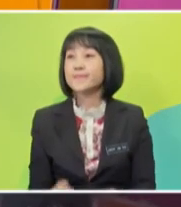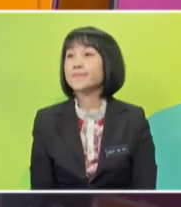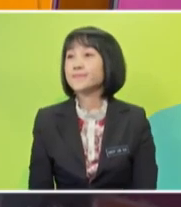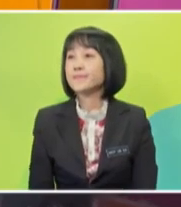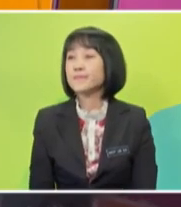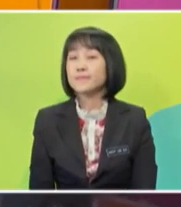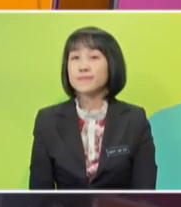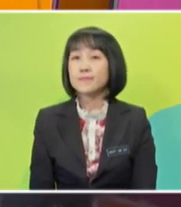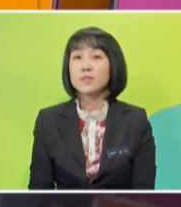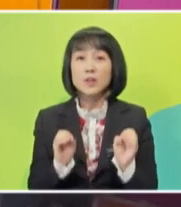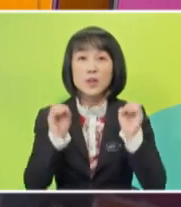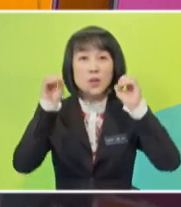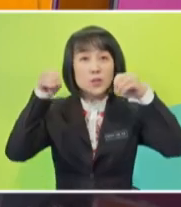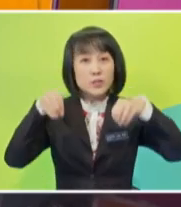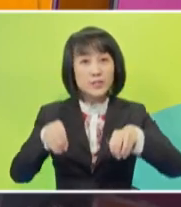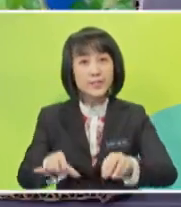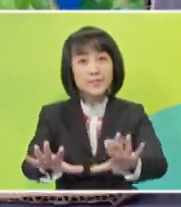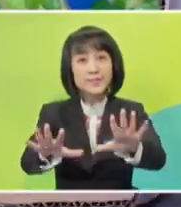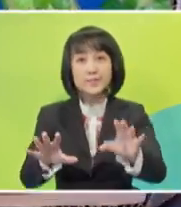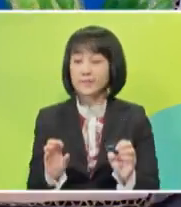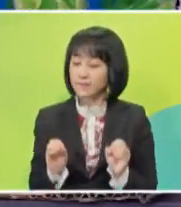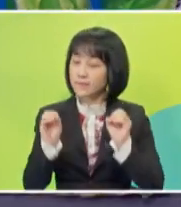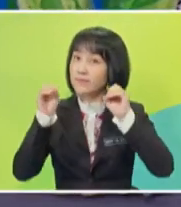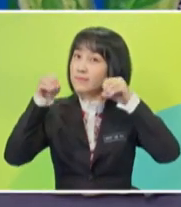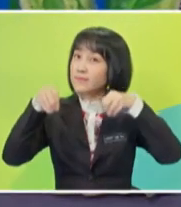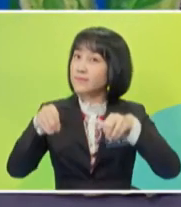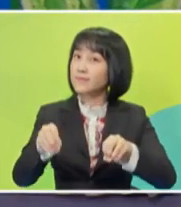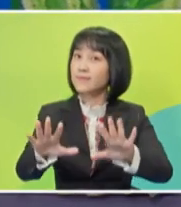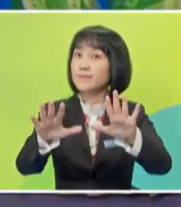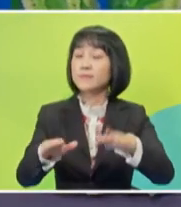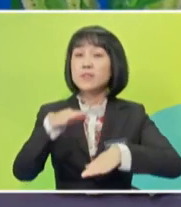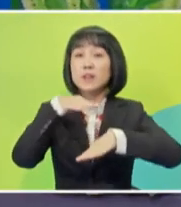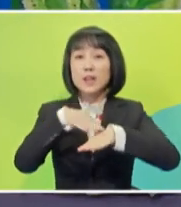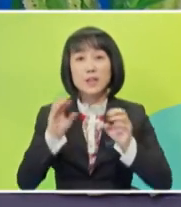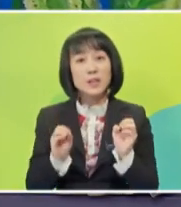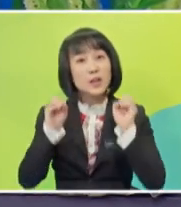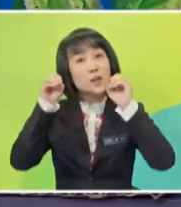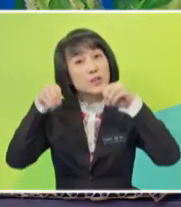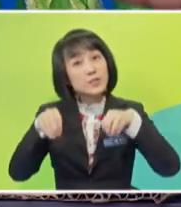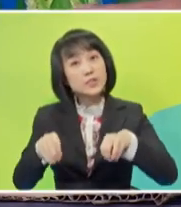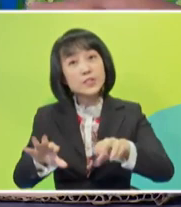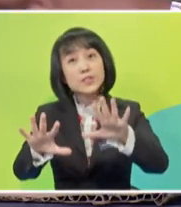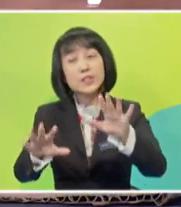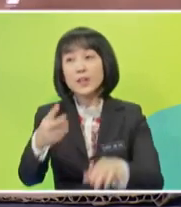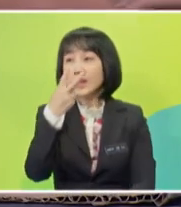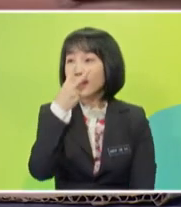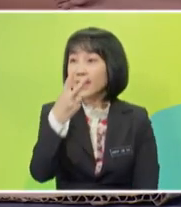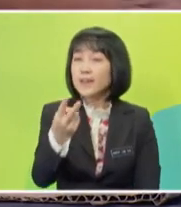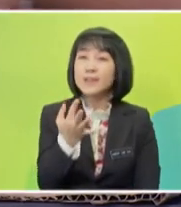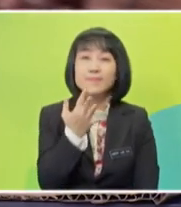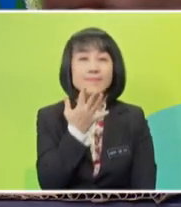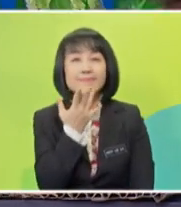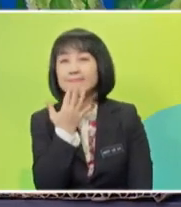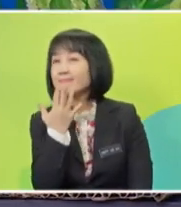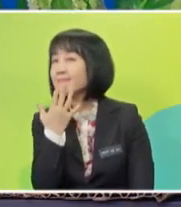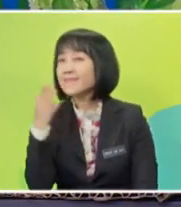ocean. Ocean. Okay, so at the ocean, if you can see these colorful things